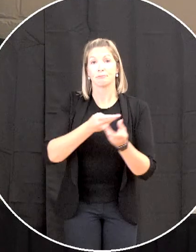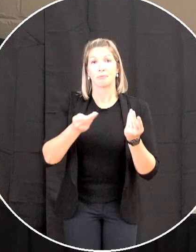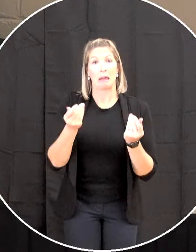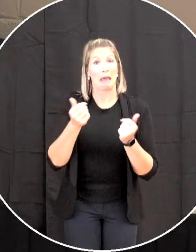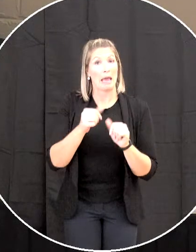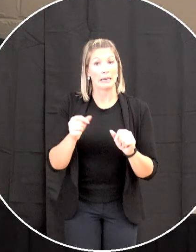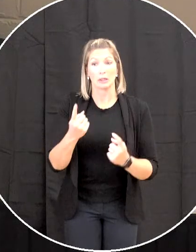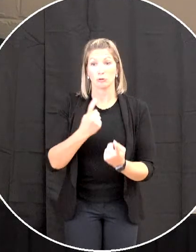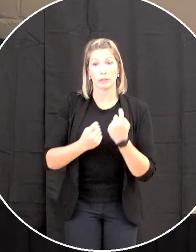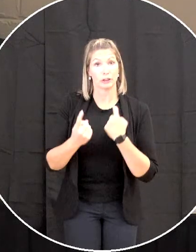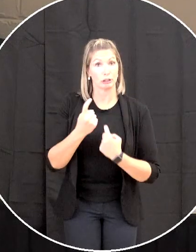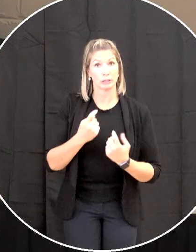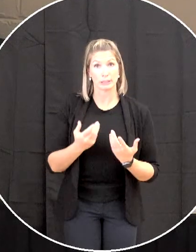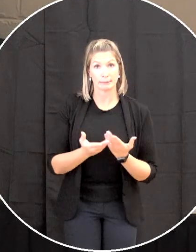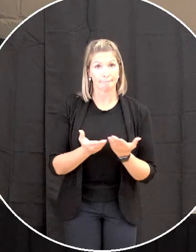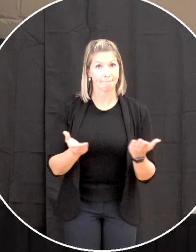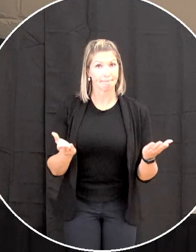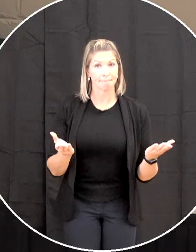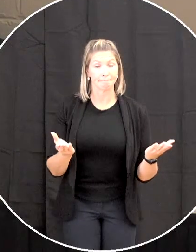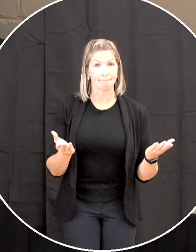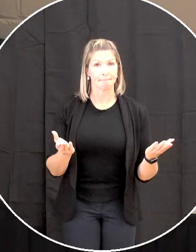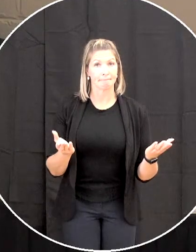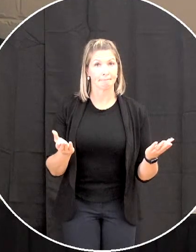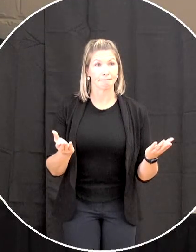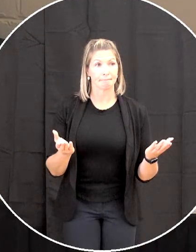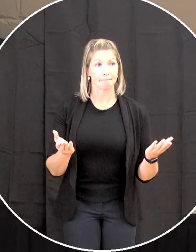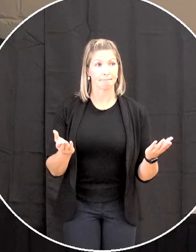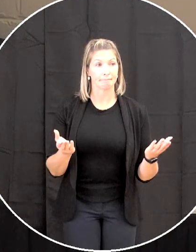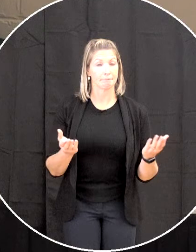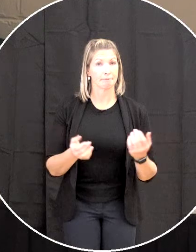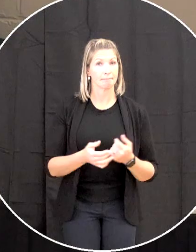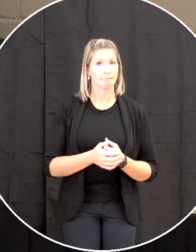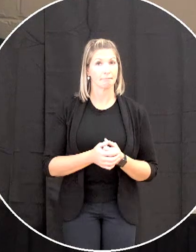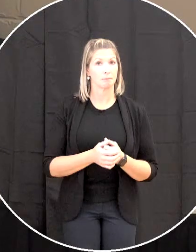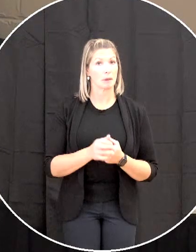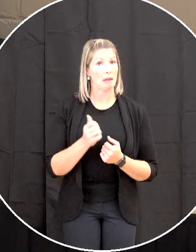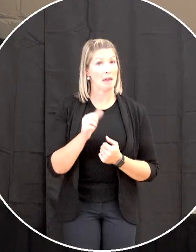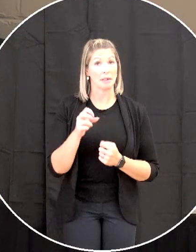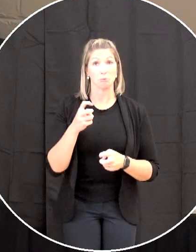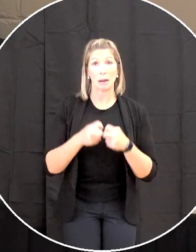or pieces associated with correspondence?